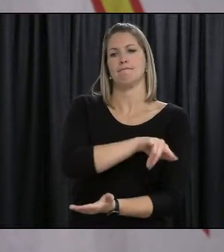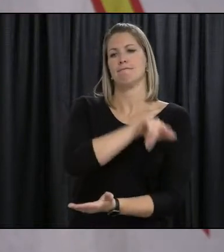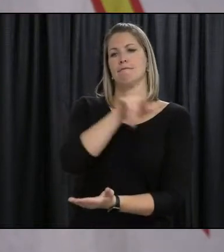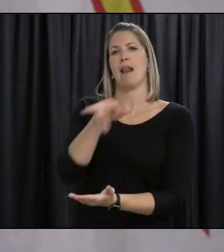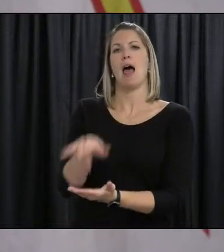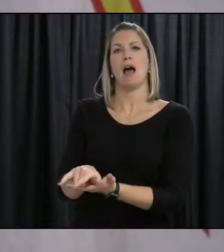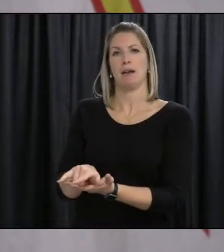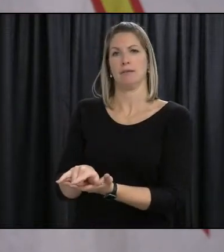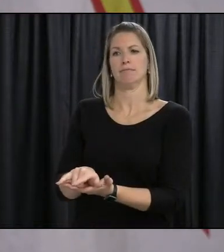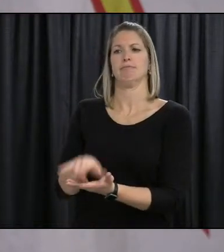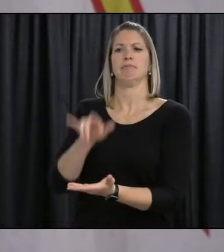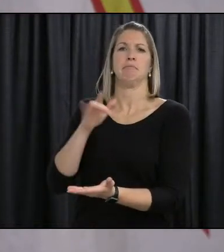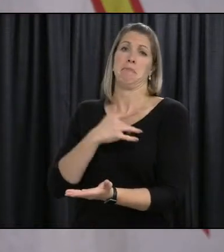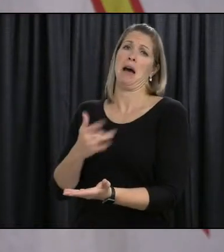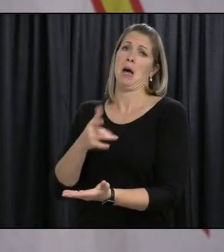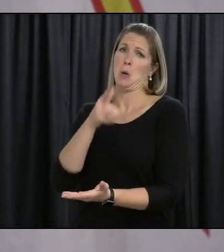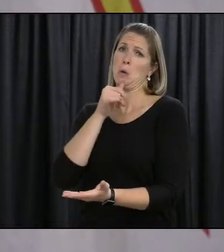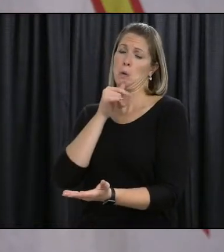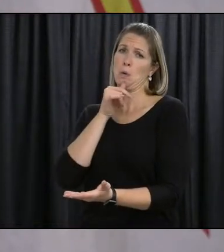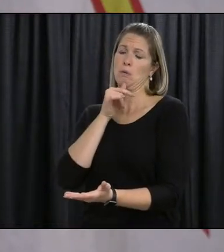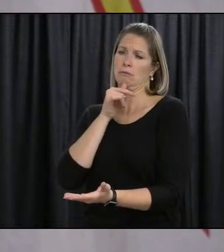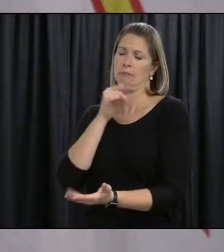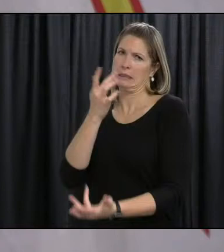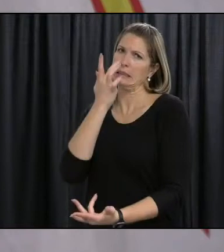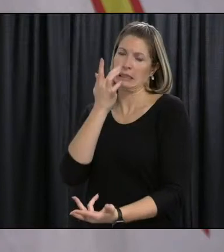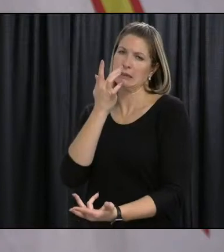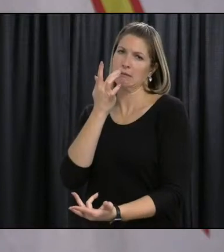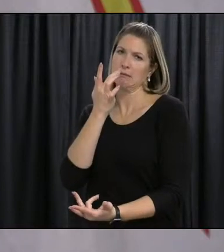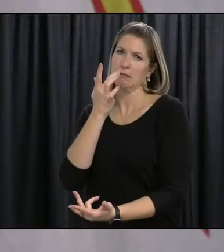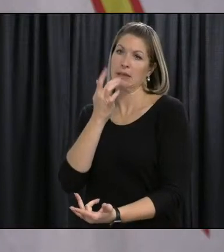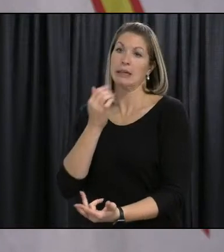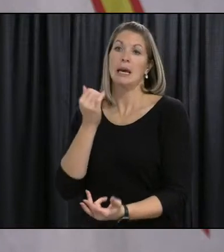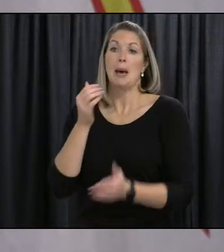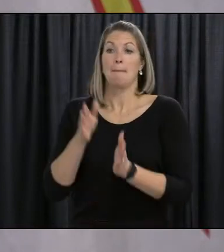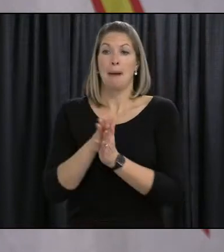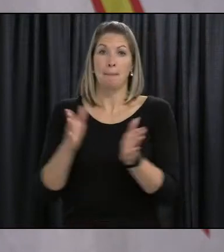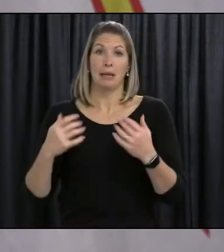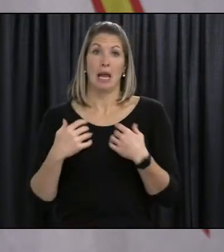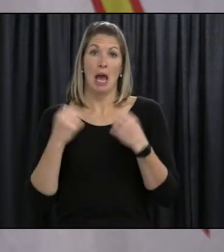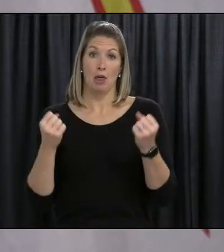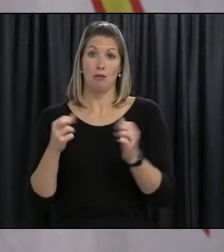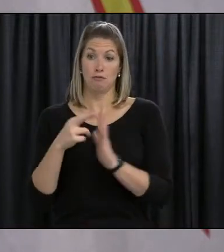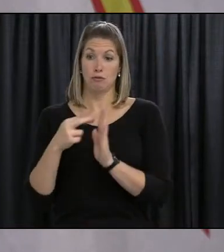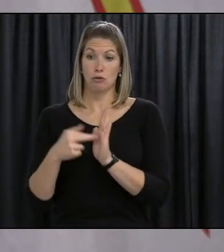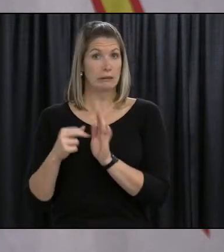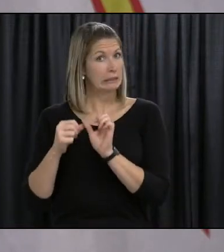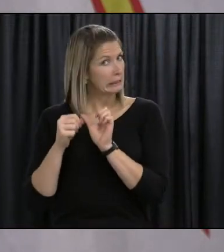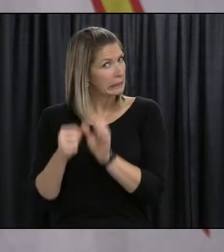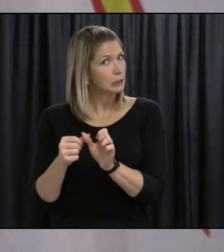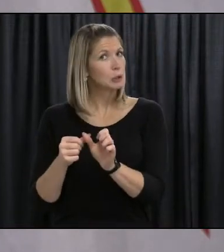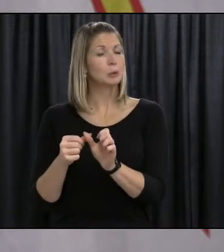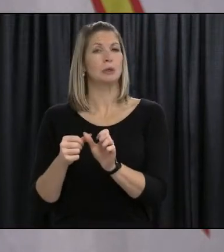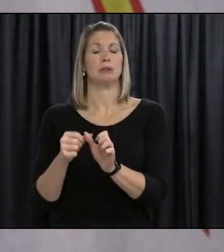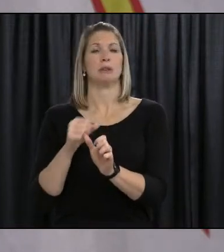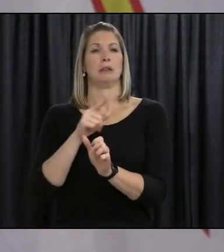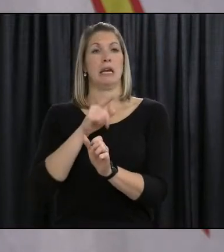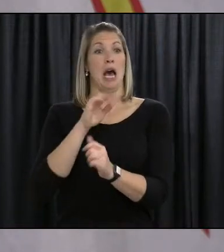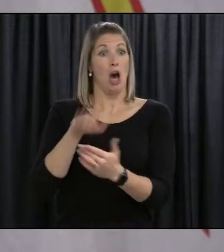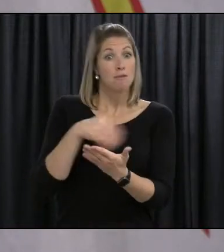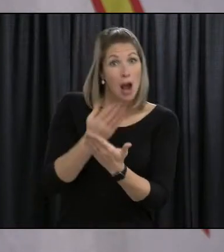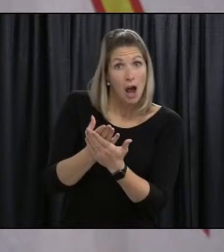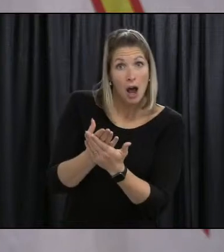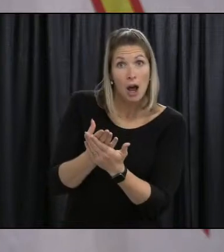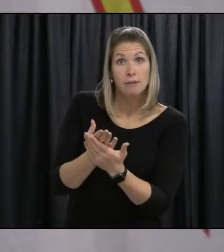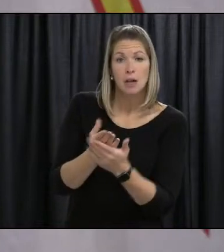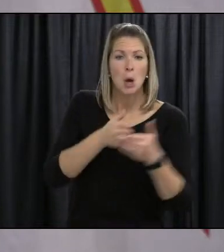keep our public health measures in place with regard to isolation when you come